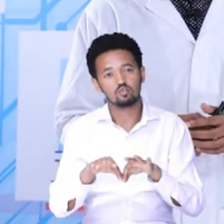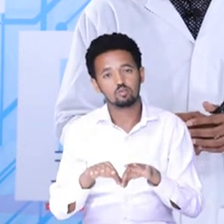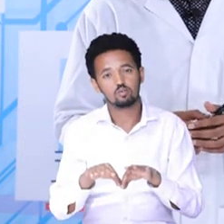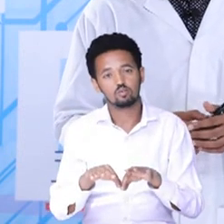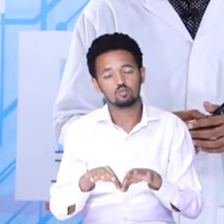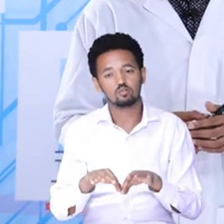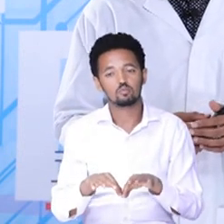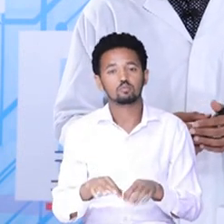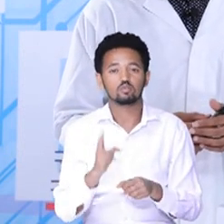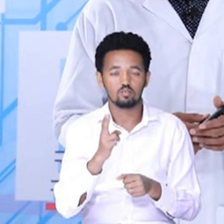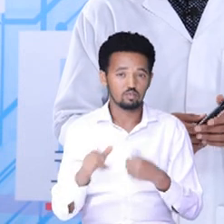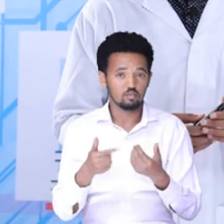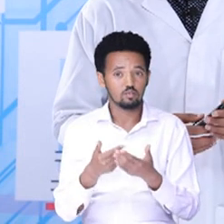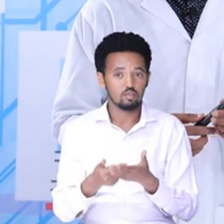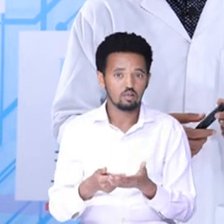urban regions.